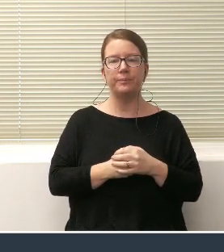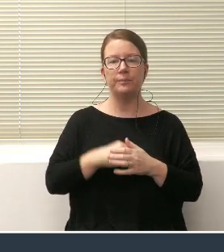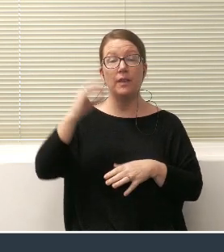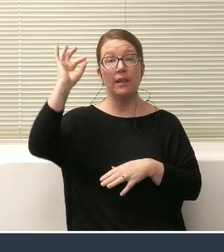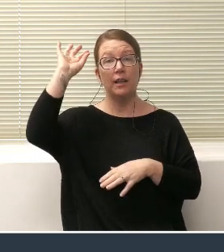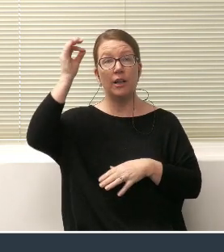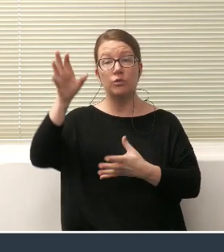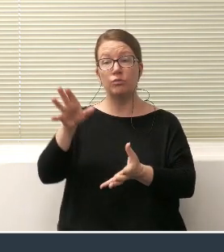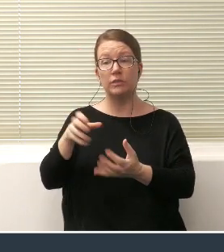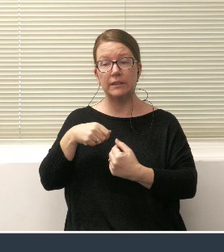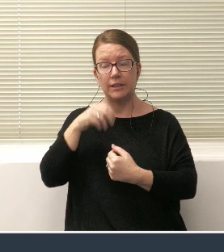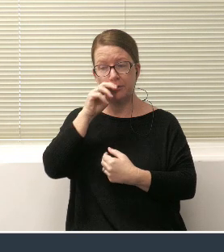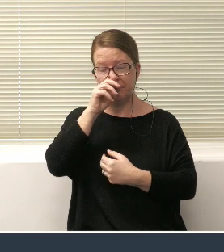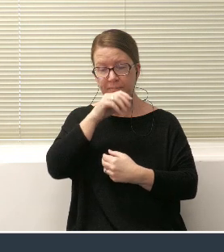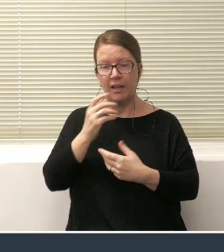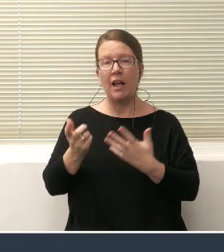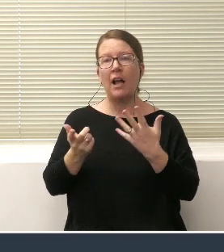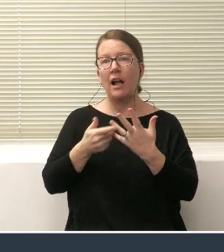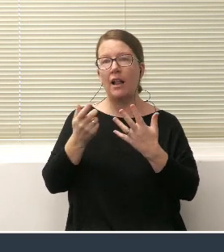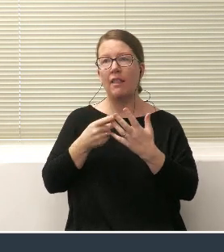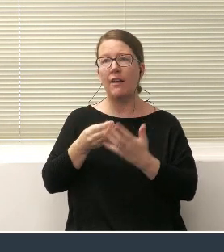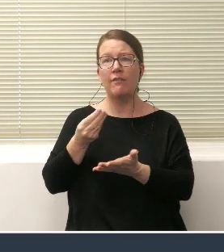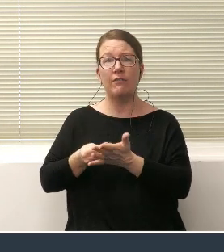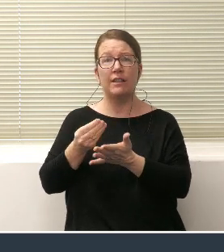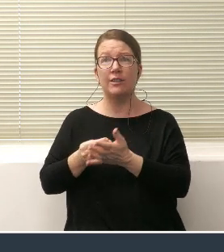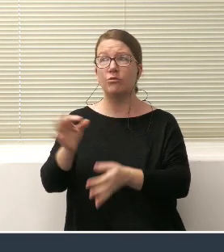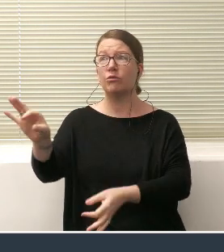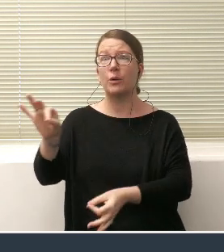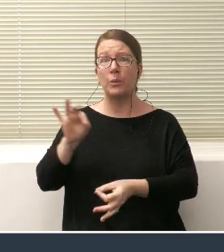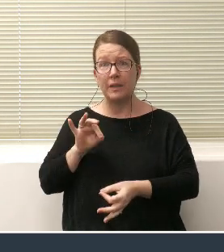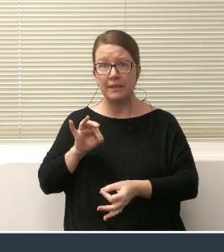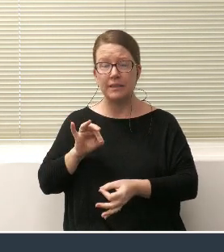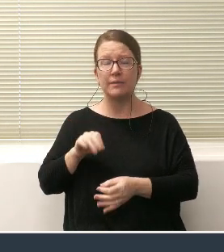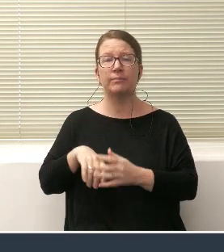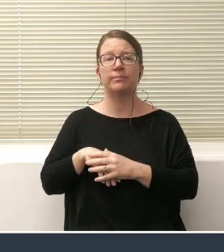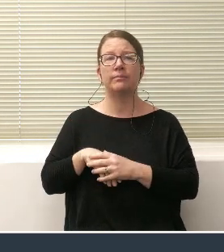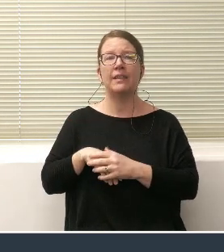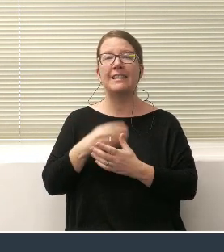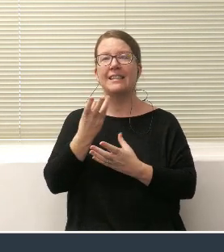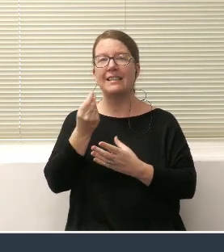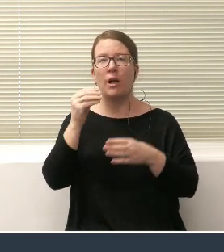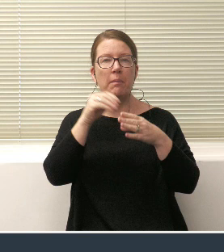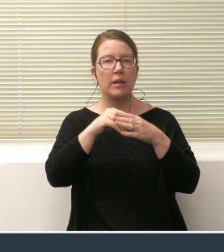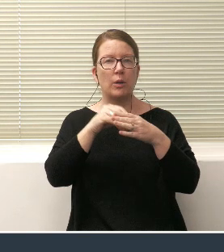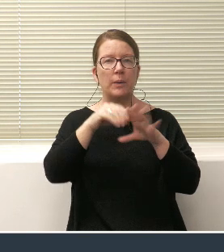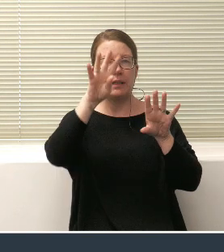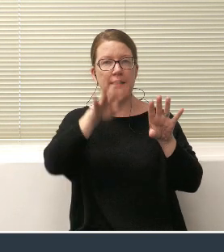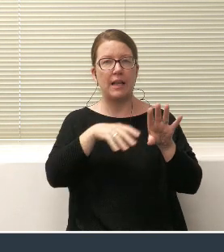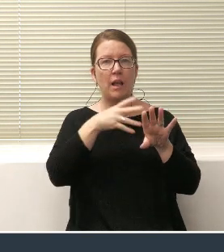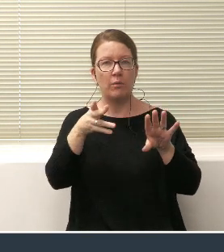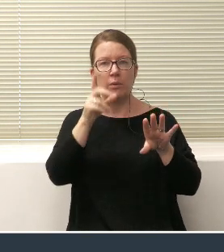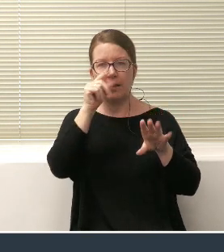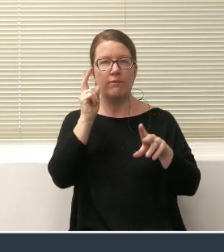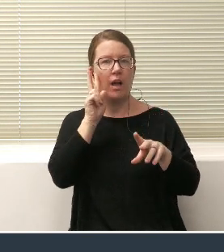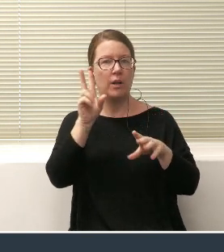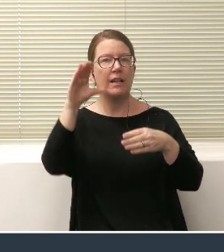Council also received other funding requests and proposals through submissions. Some of these have been included in a table as an attachment